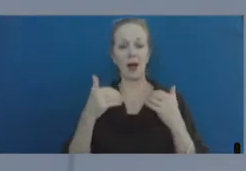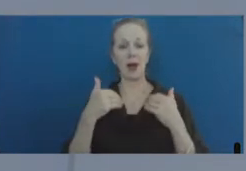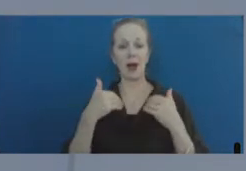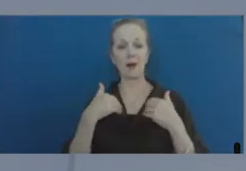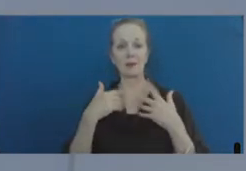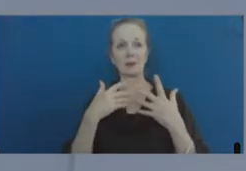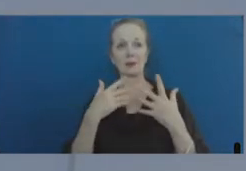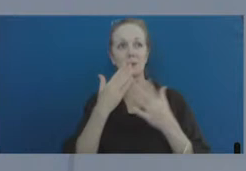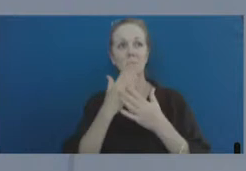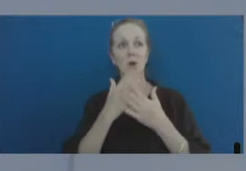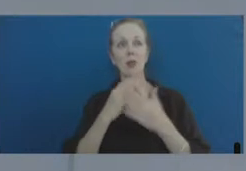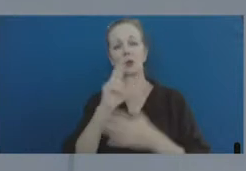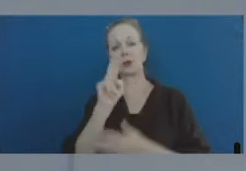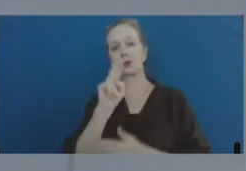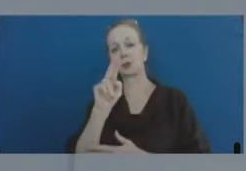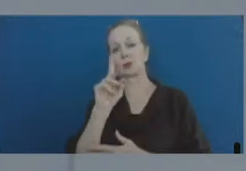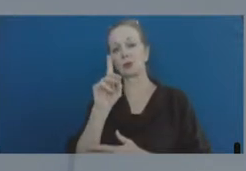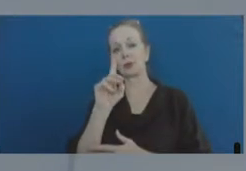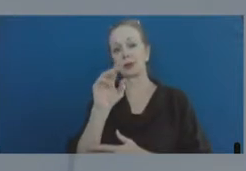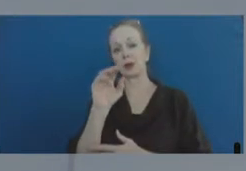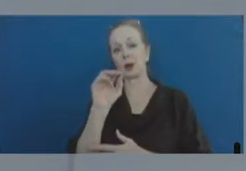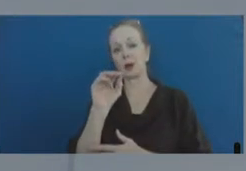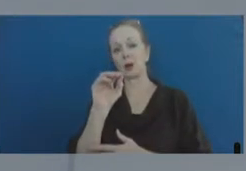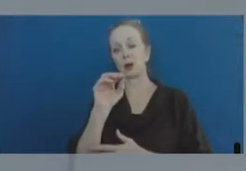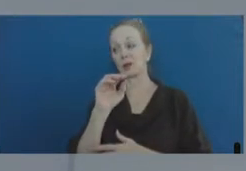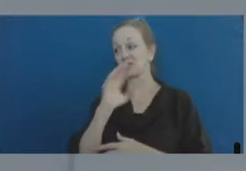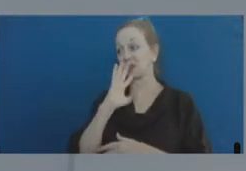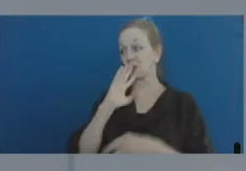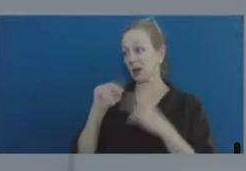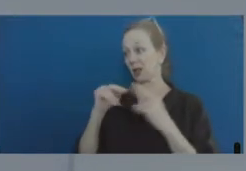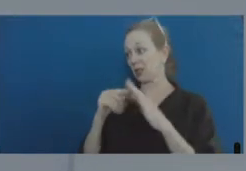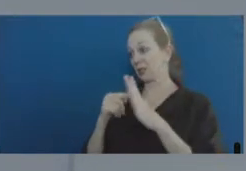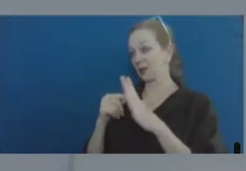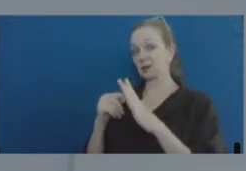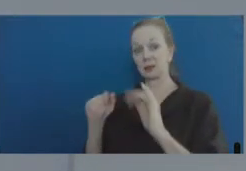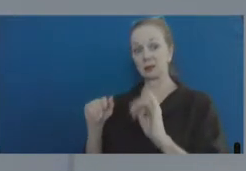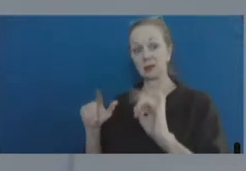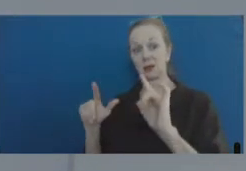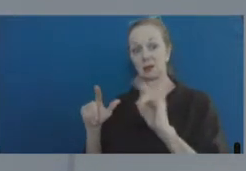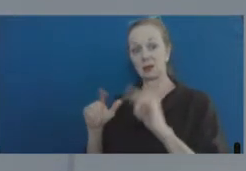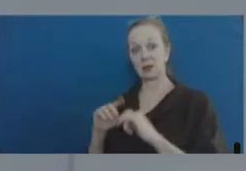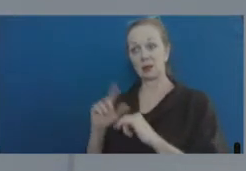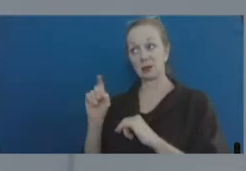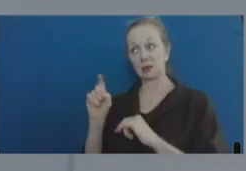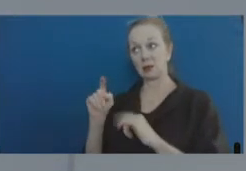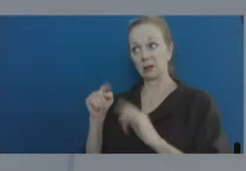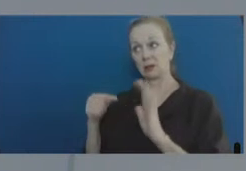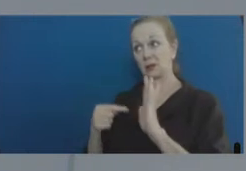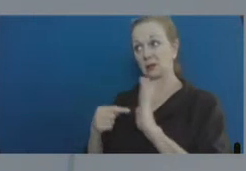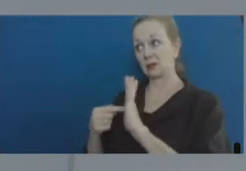part of the UDO. Are you talking about this slide? Yes, okay. Right. So